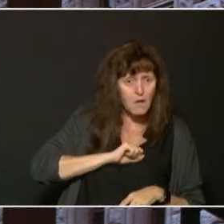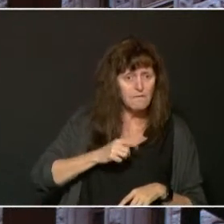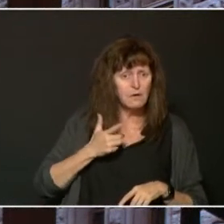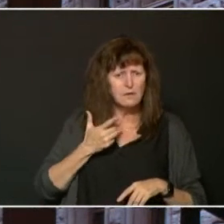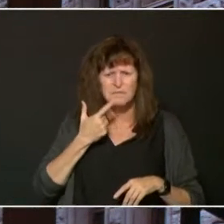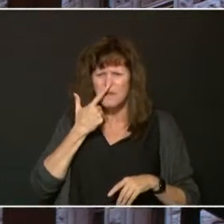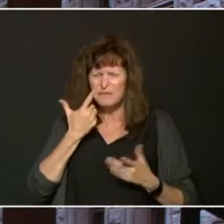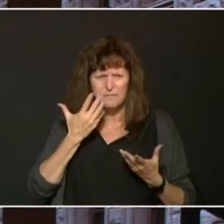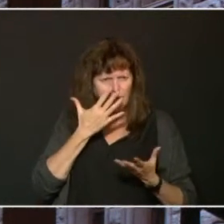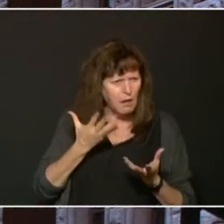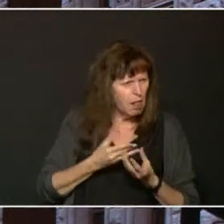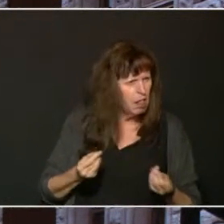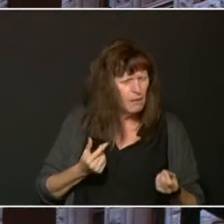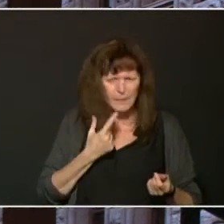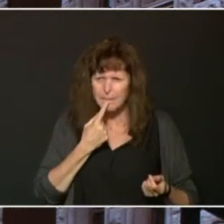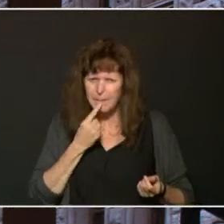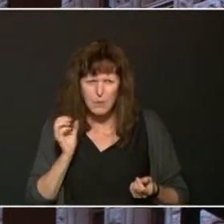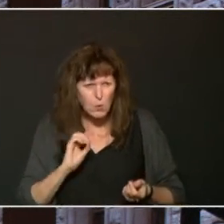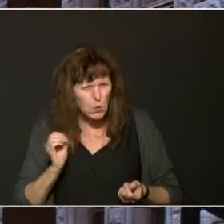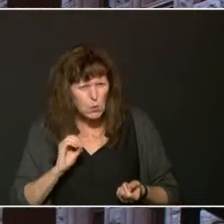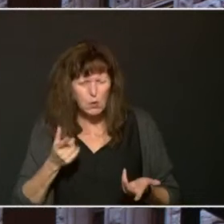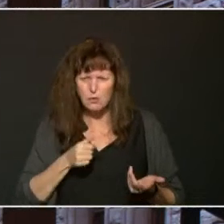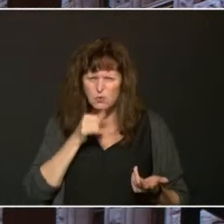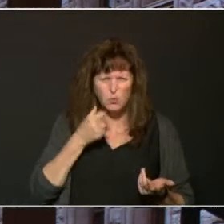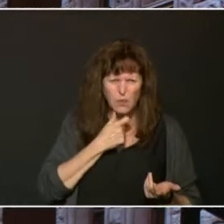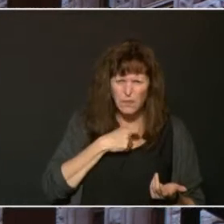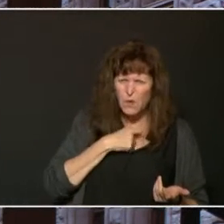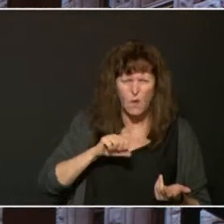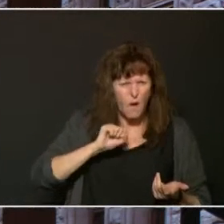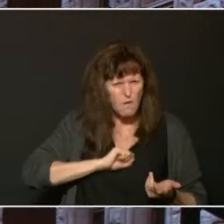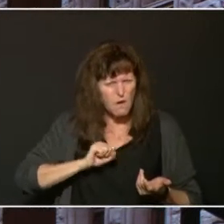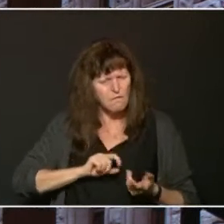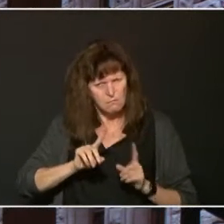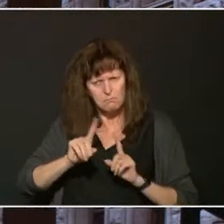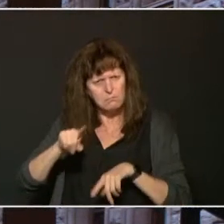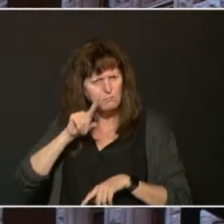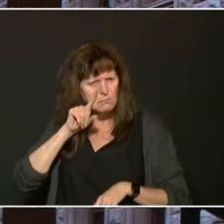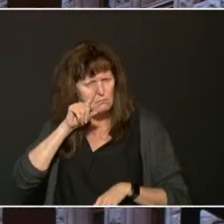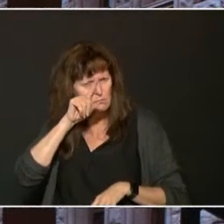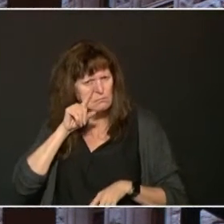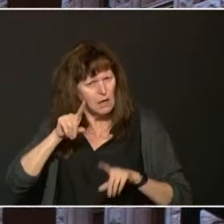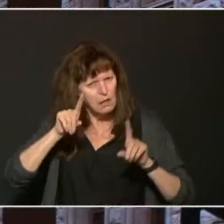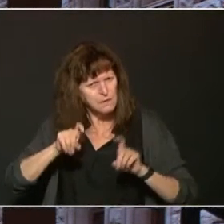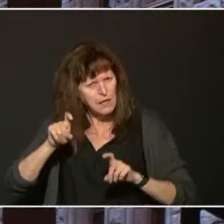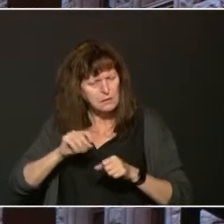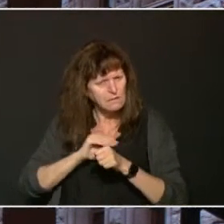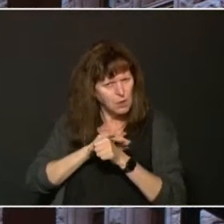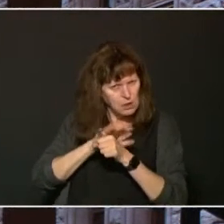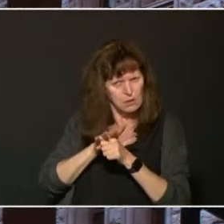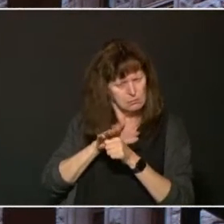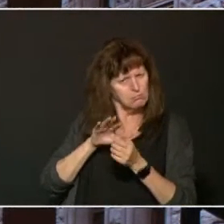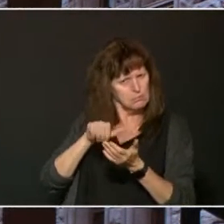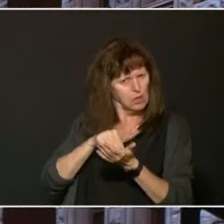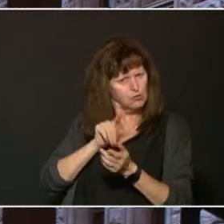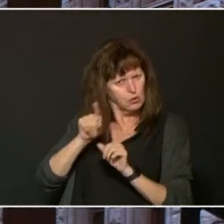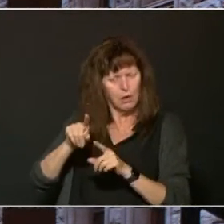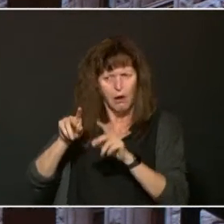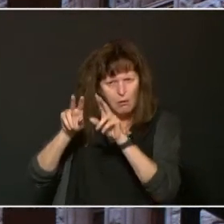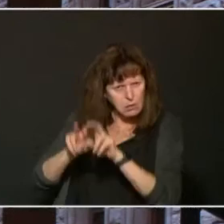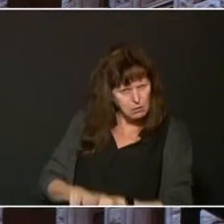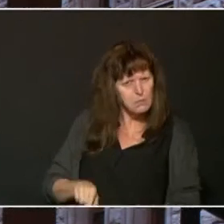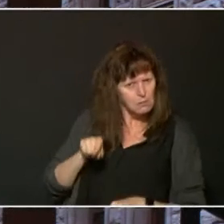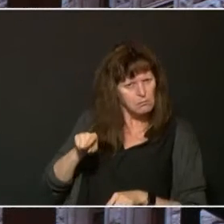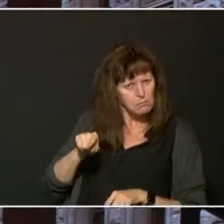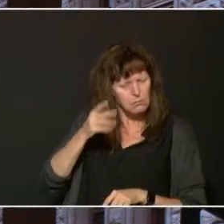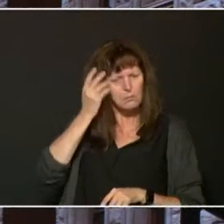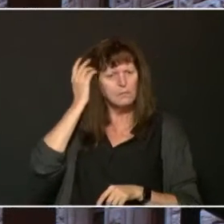get tested at any assessment center for COVID-19. Please continue to practice good practices such as hand